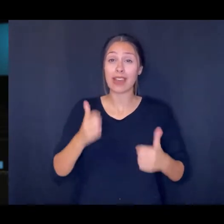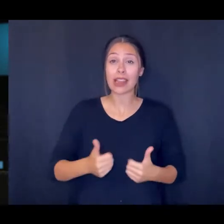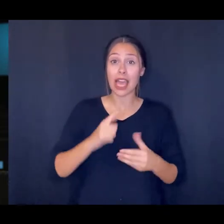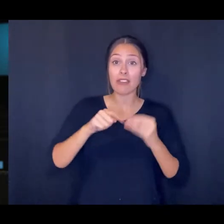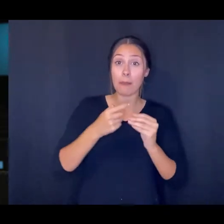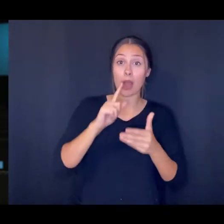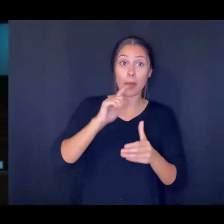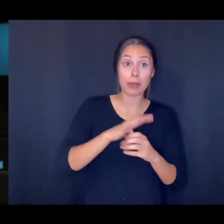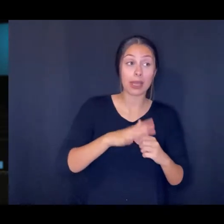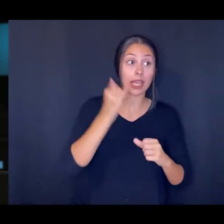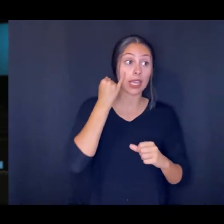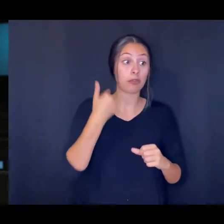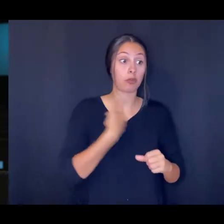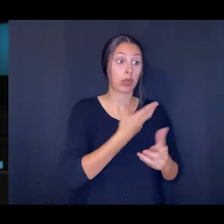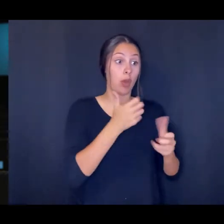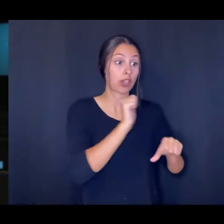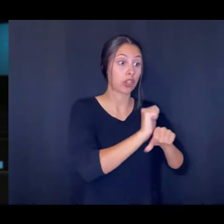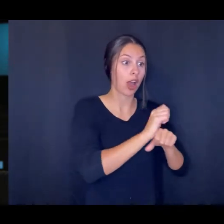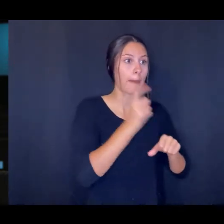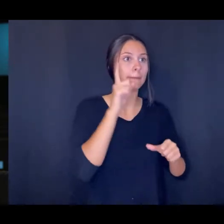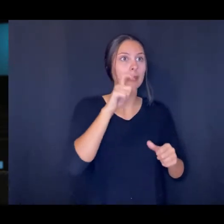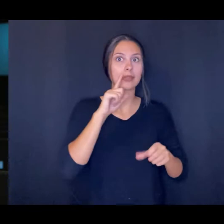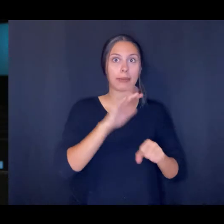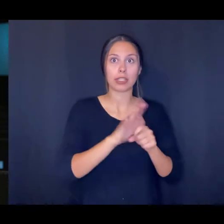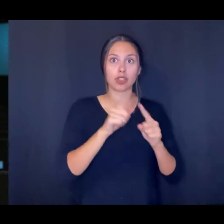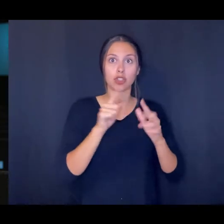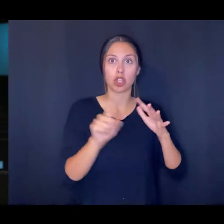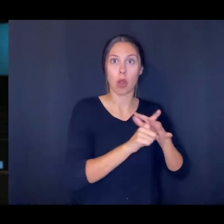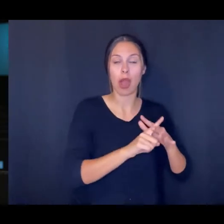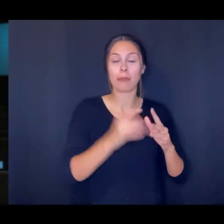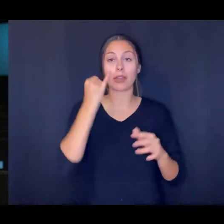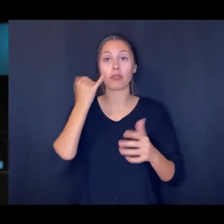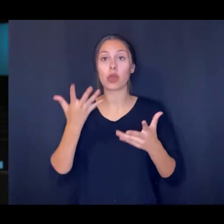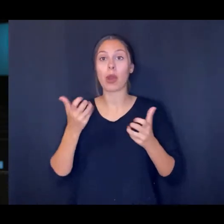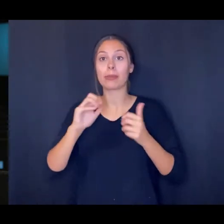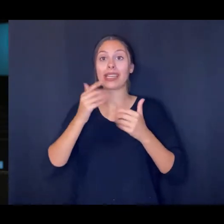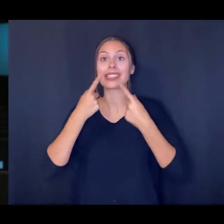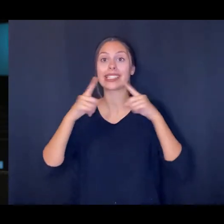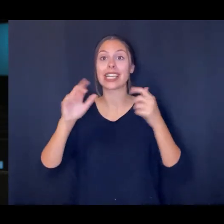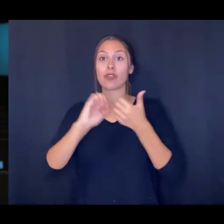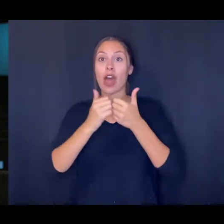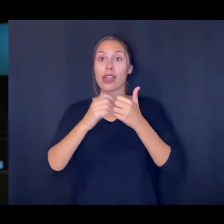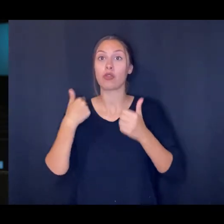we have to commit to showing up to work. If we want to be a successful athlete, we have to commit to